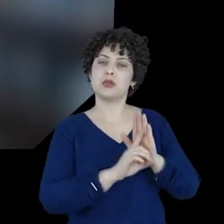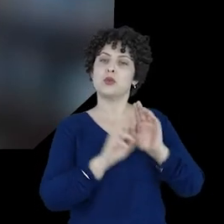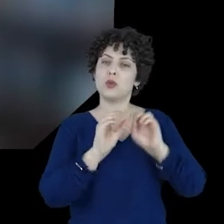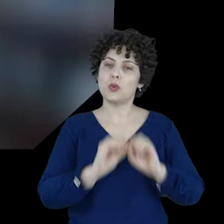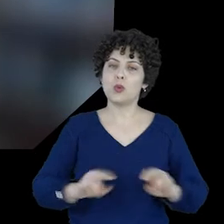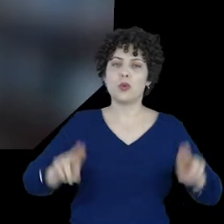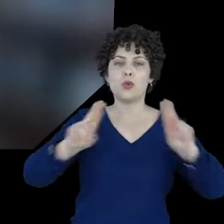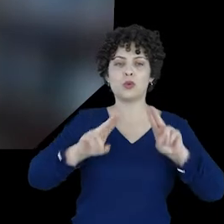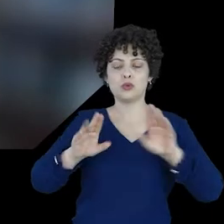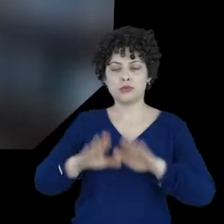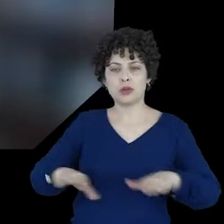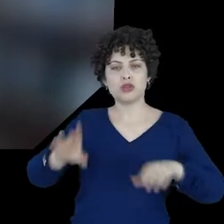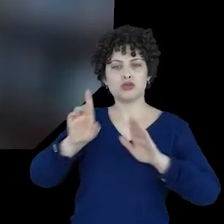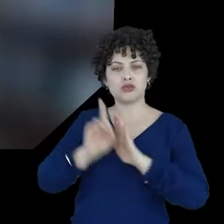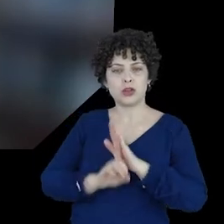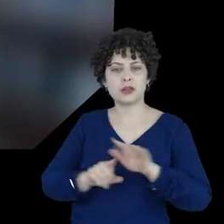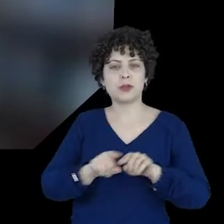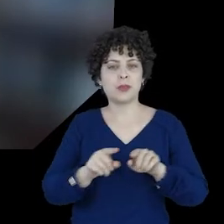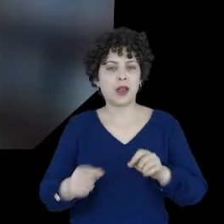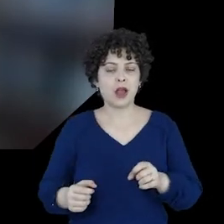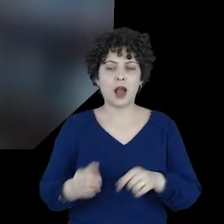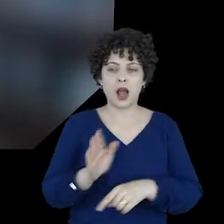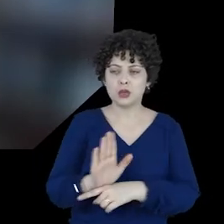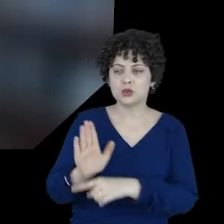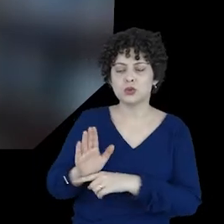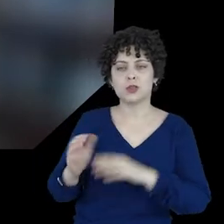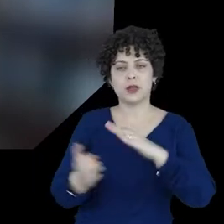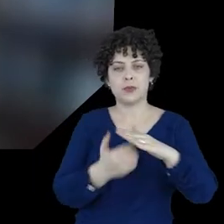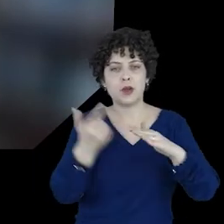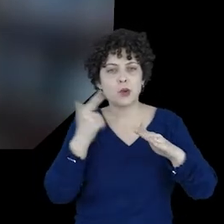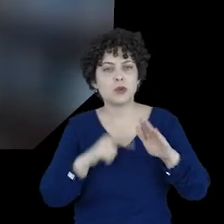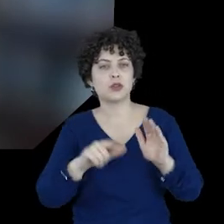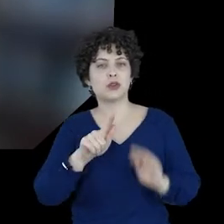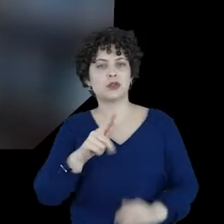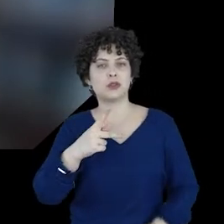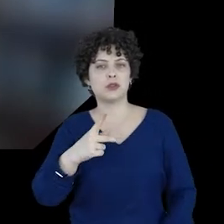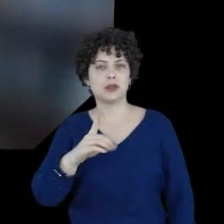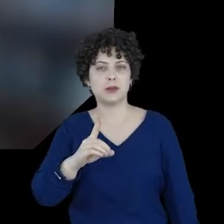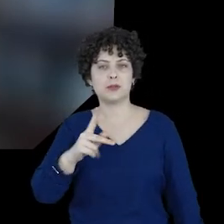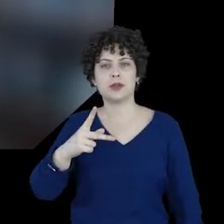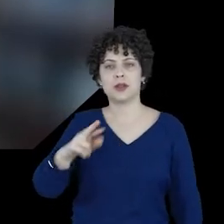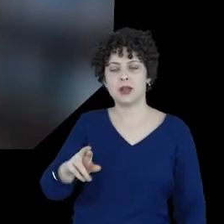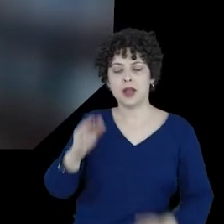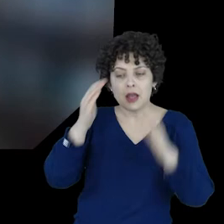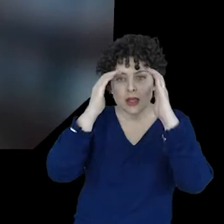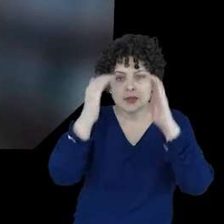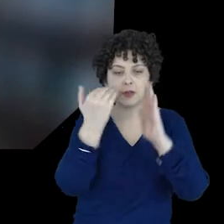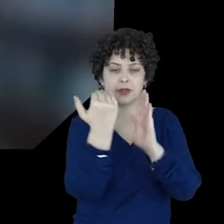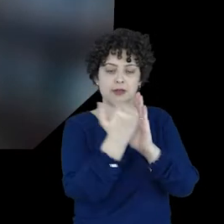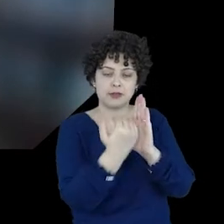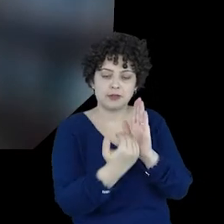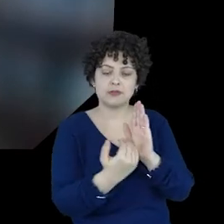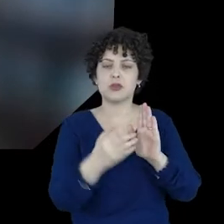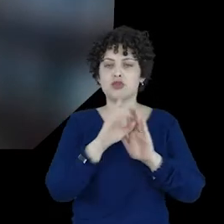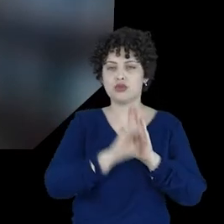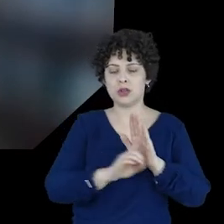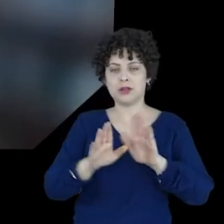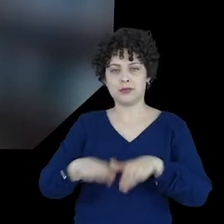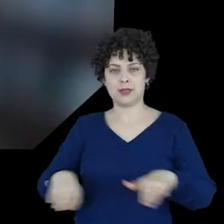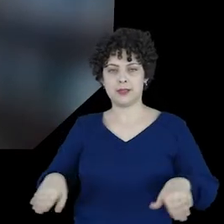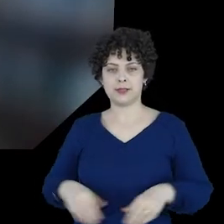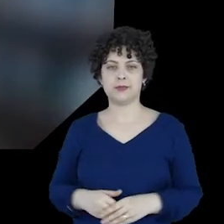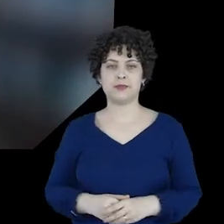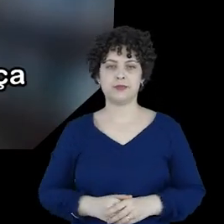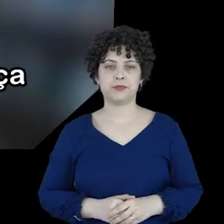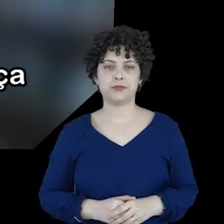of the Child, and it helps companies apply the data protection regulation in a child rights respecting